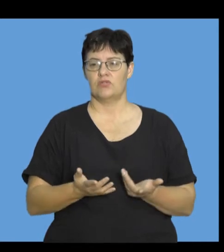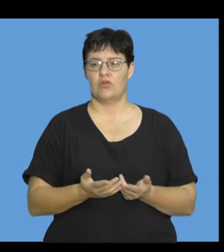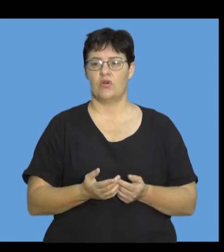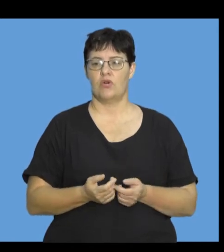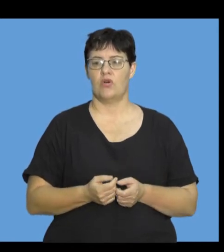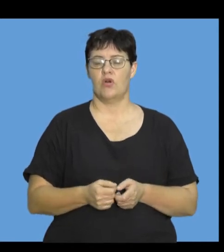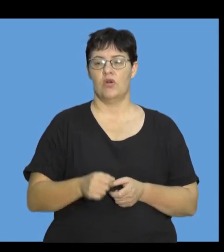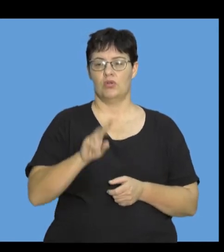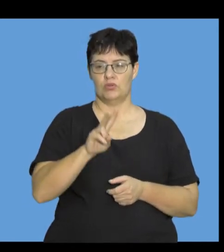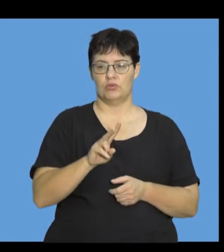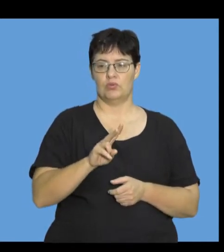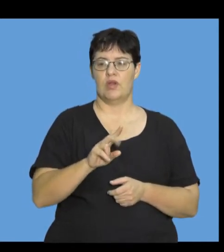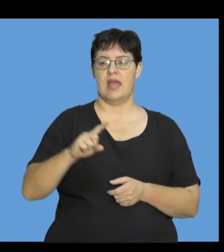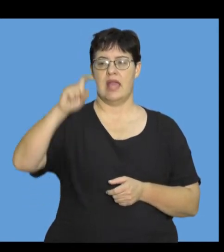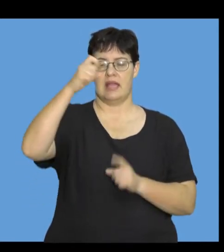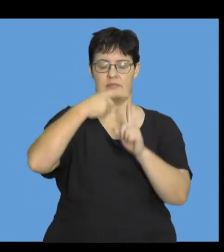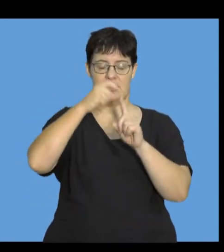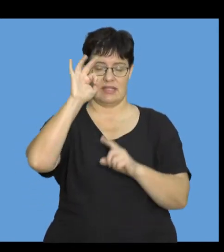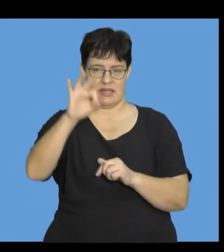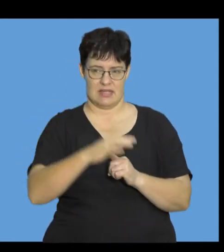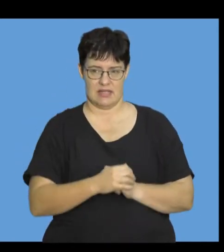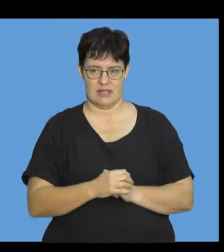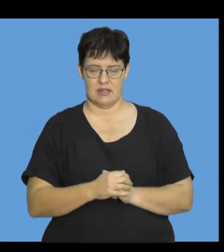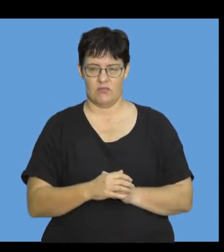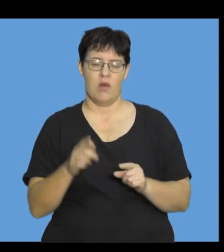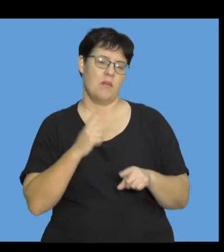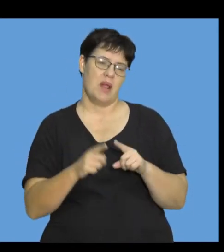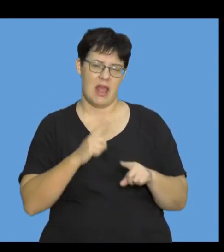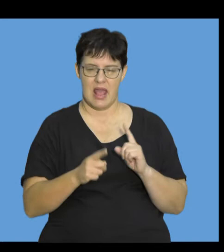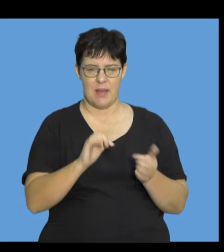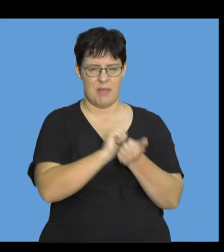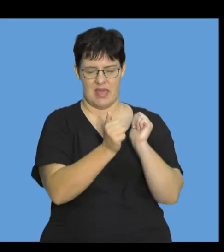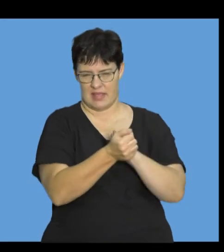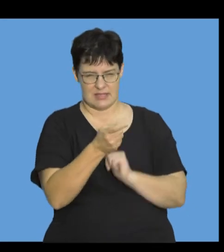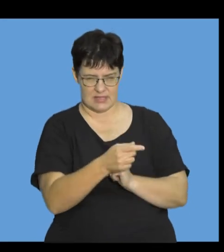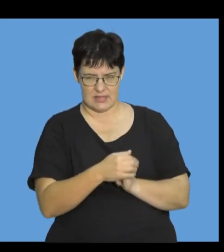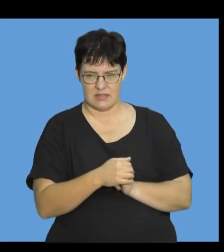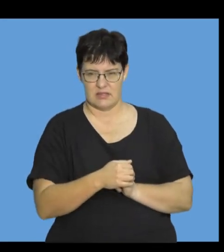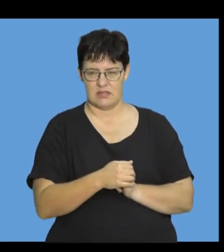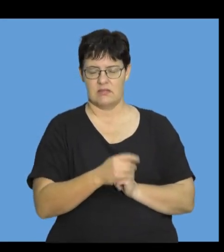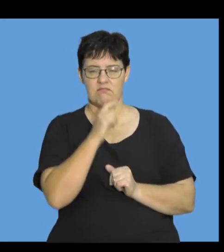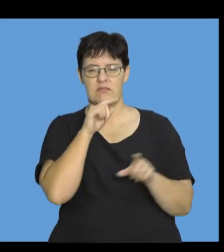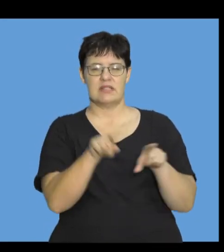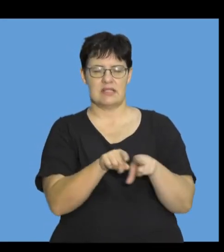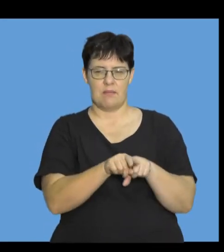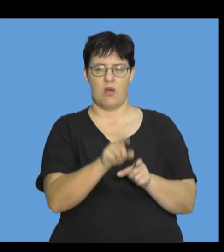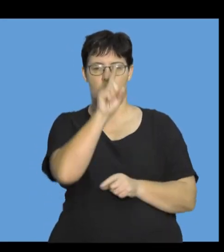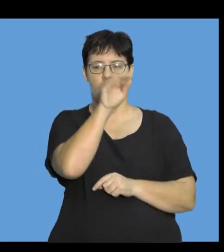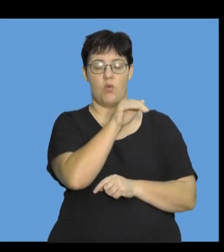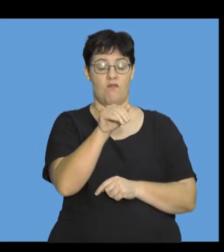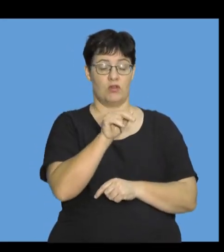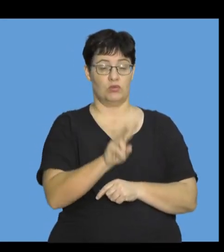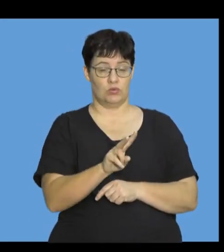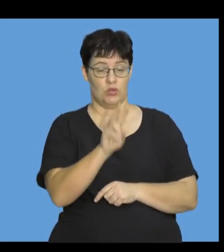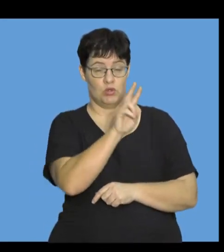divided by 2 to the exponent of x plus 3. And then I play around with my maths here. This will be the